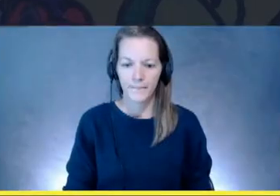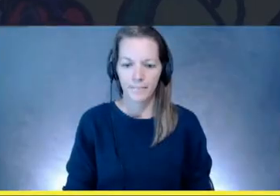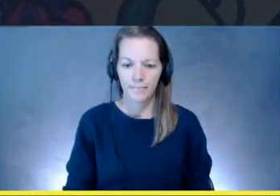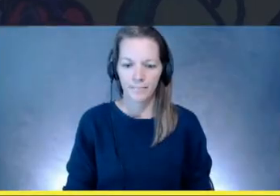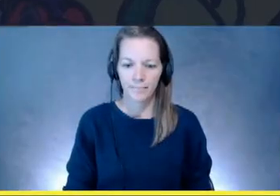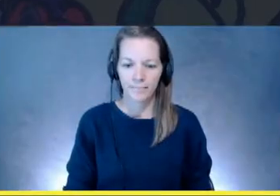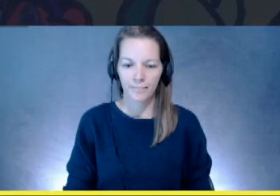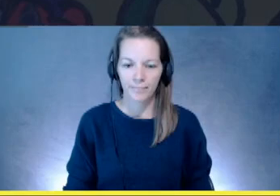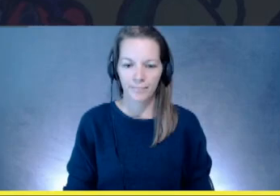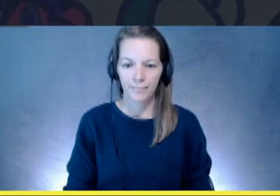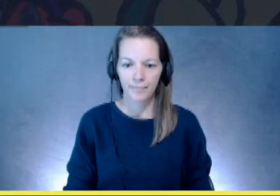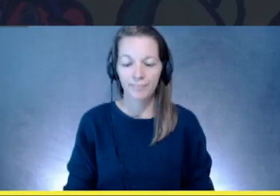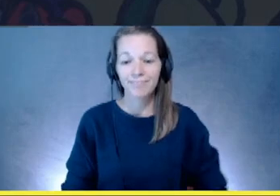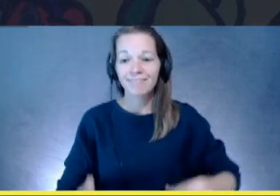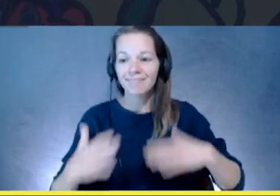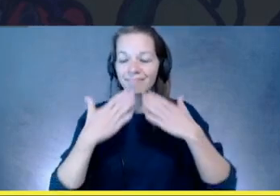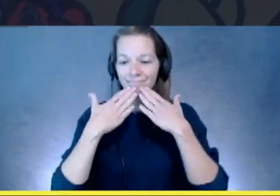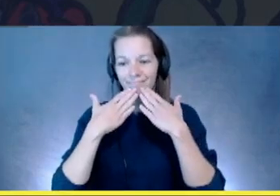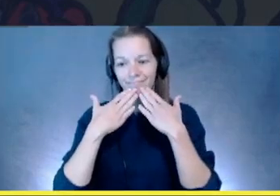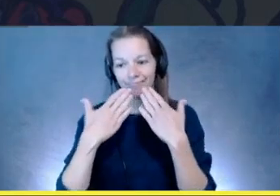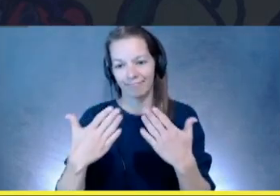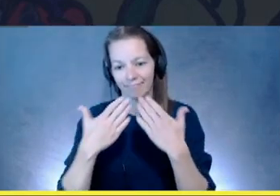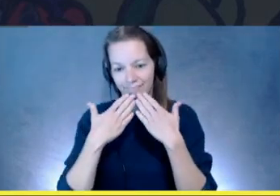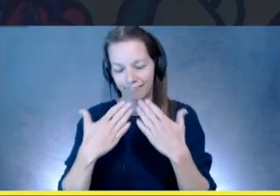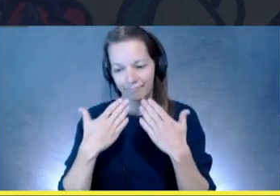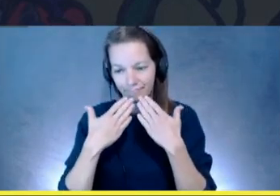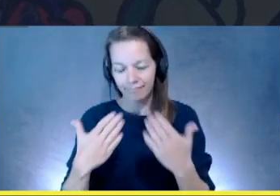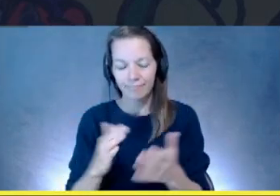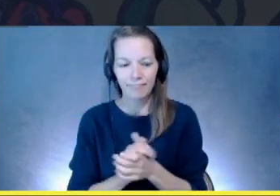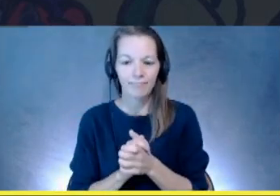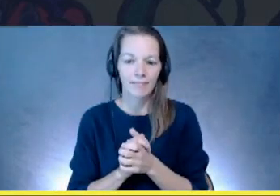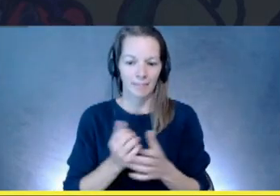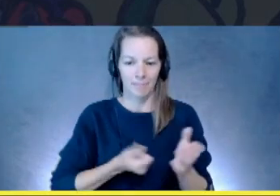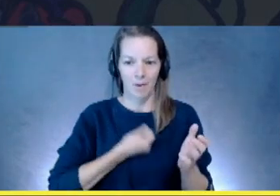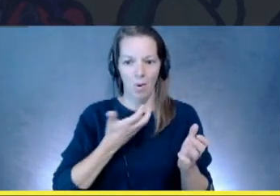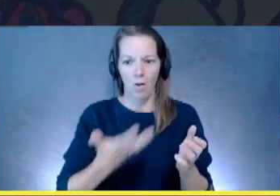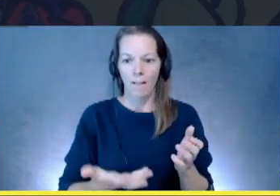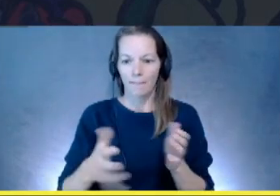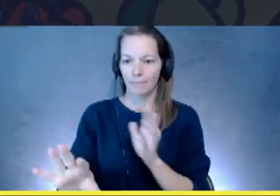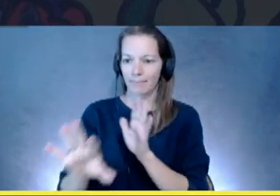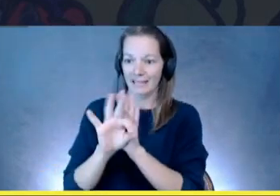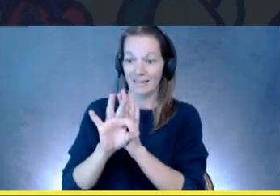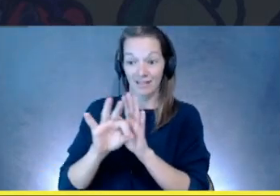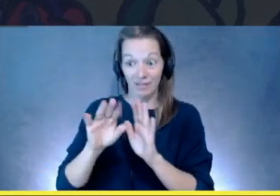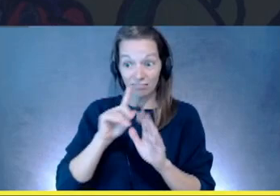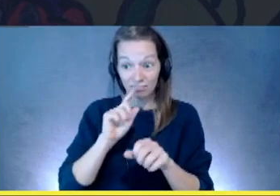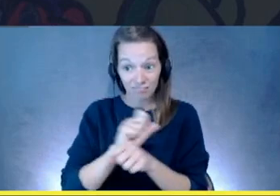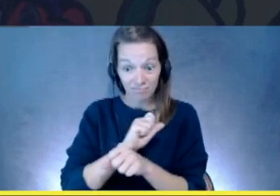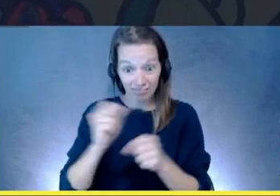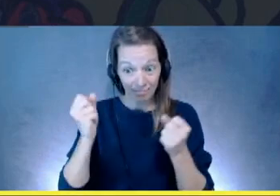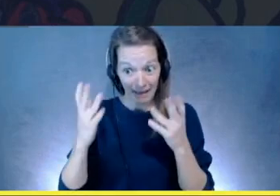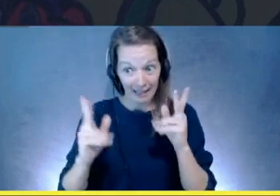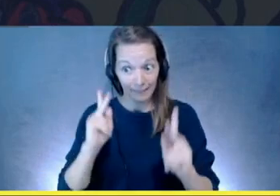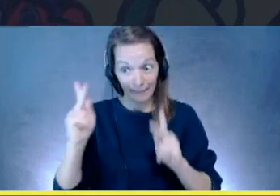Thank you so much. And that poem was selected in a highly competitive process we went through